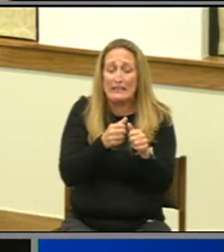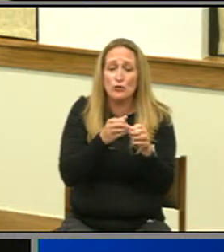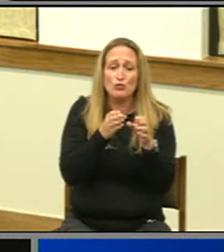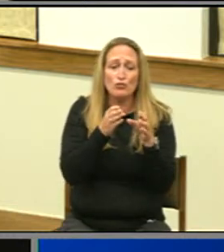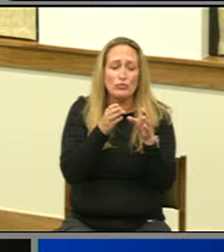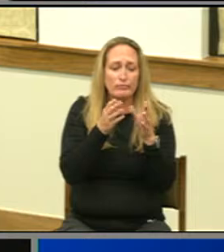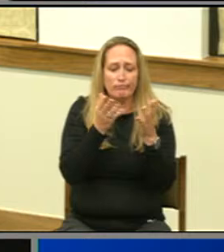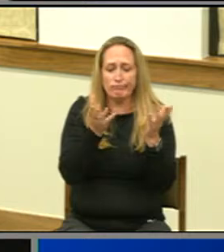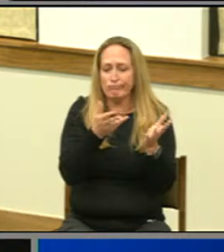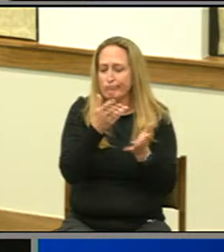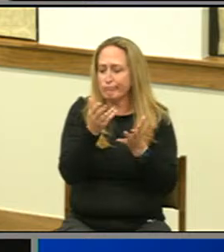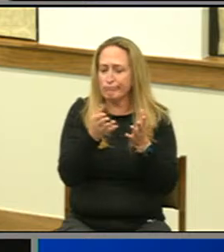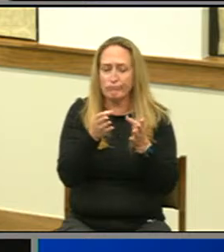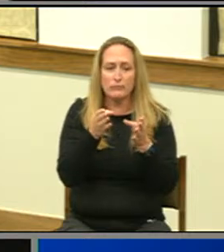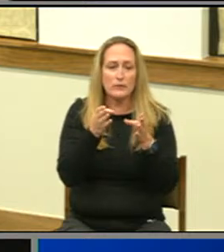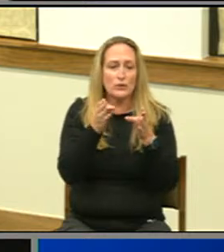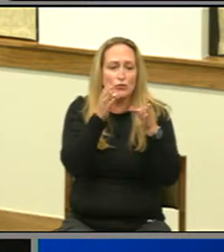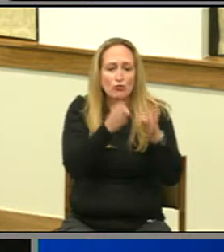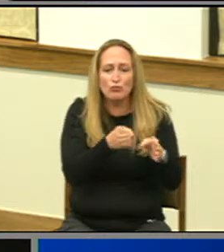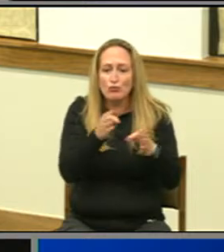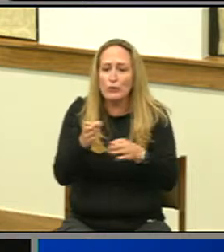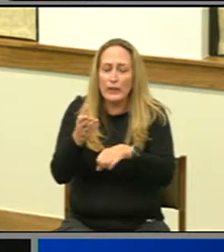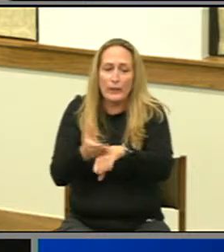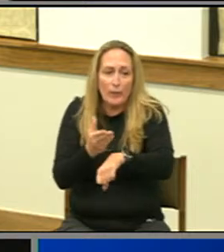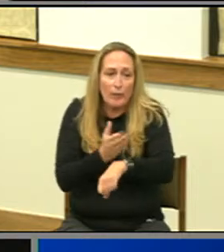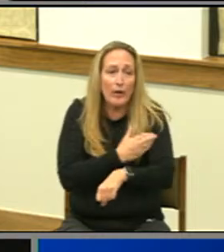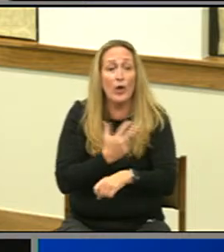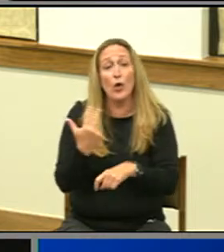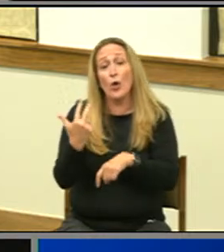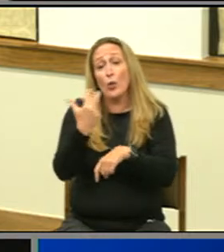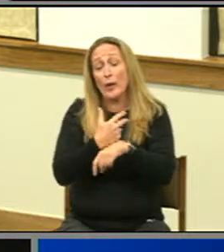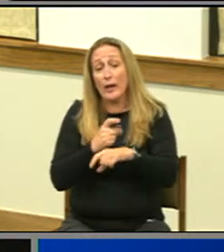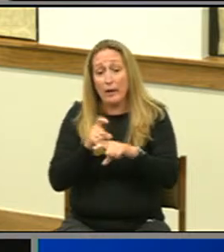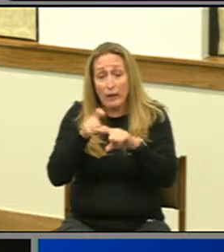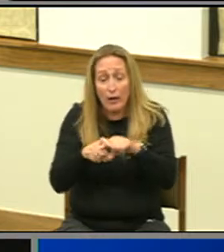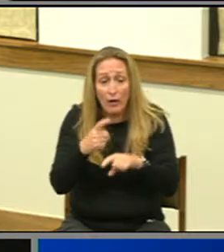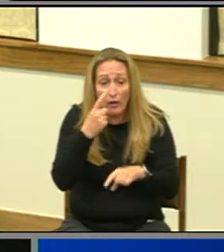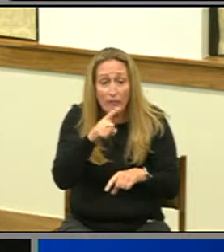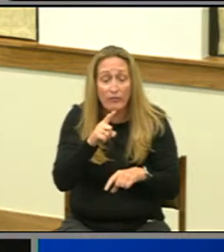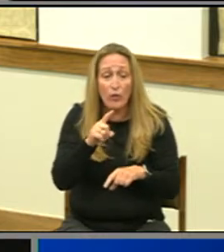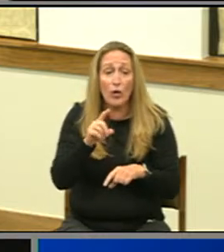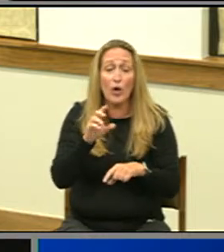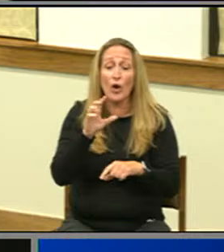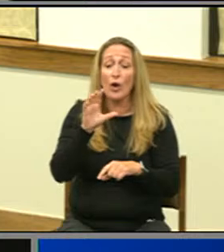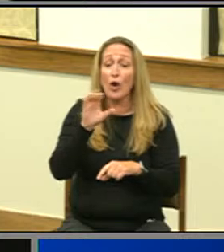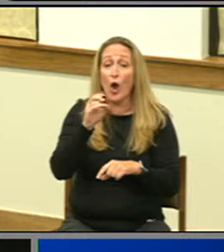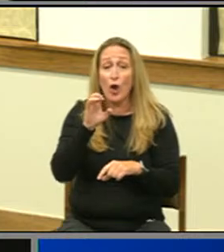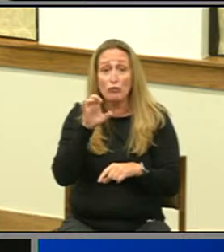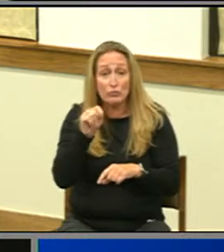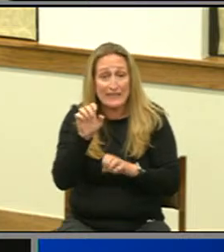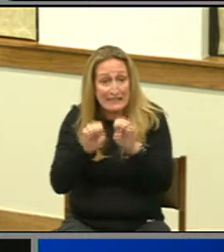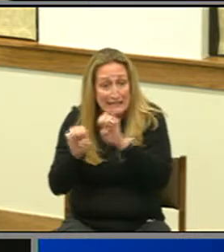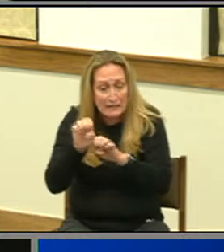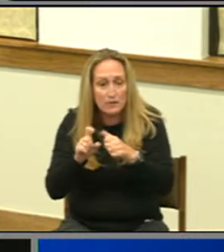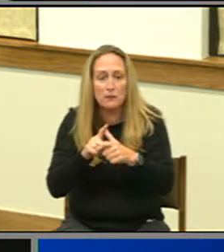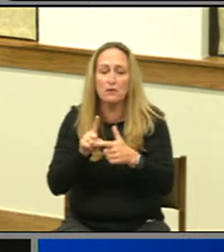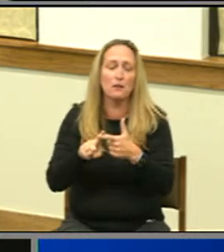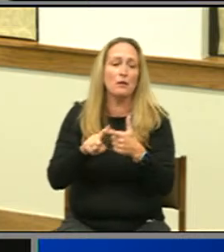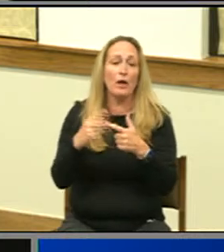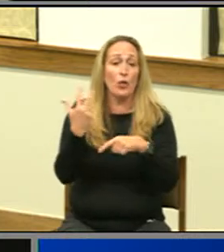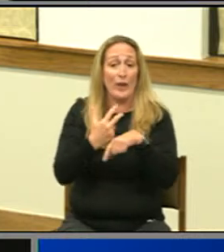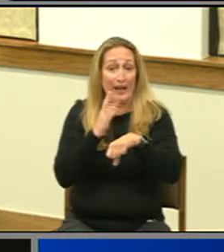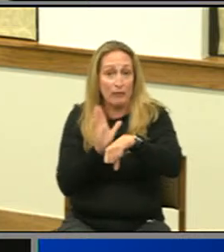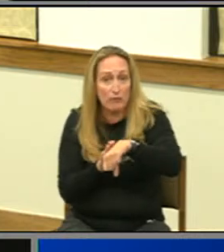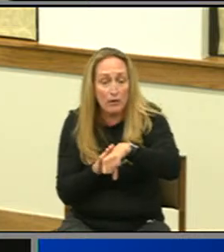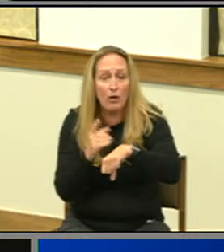individual street improvements. You will receive a 3-day door hanger for concrete improvements. You will also receive a 3-day